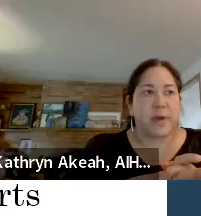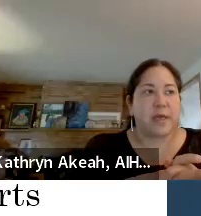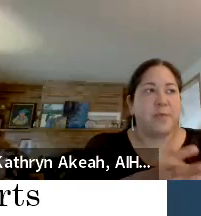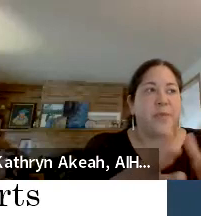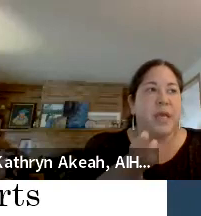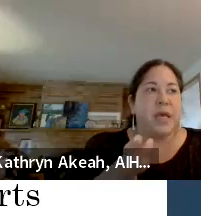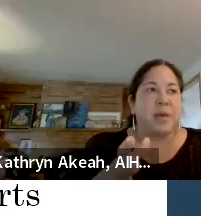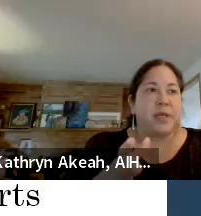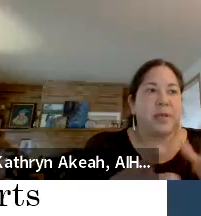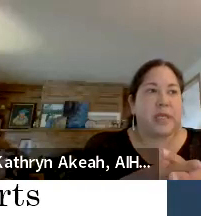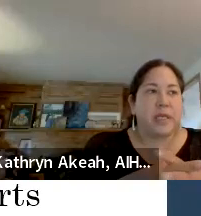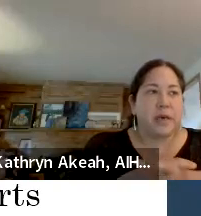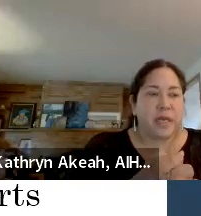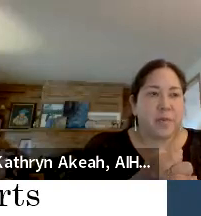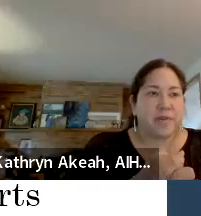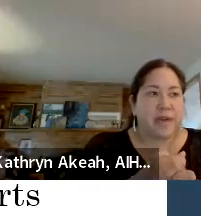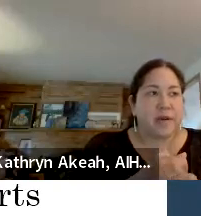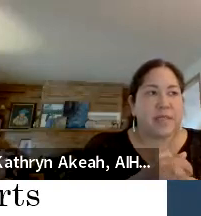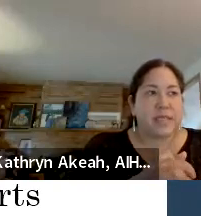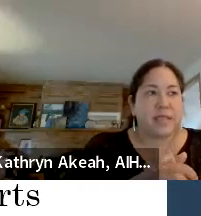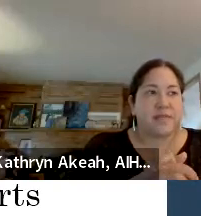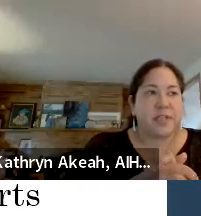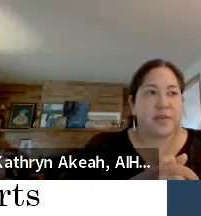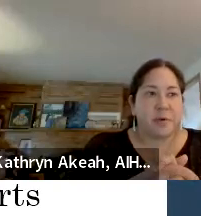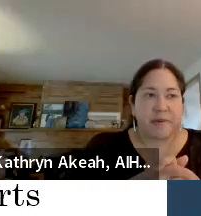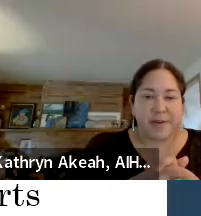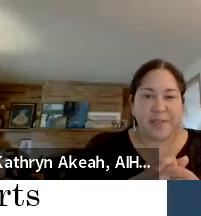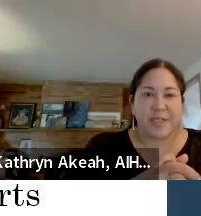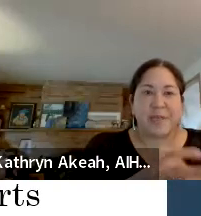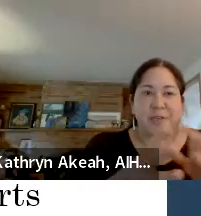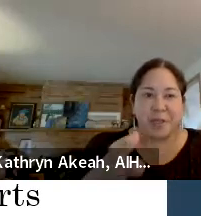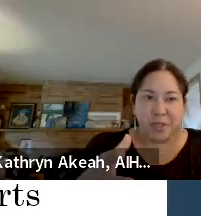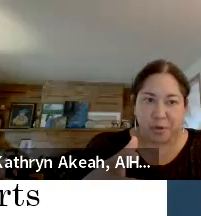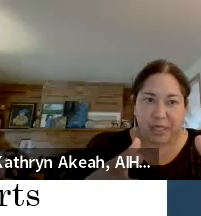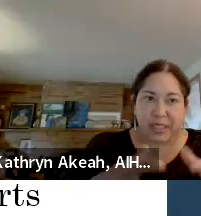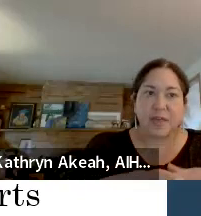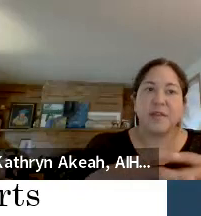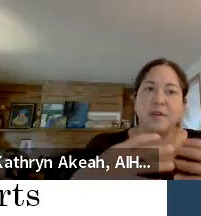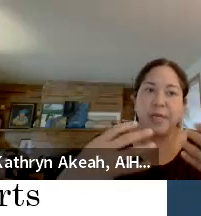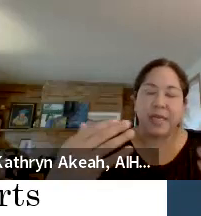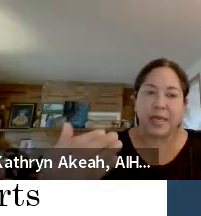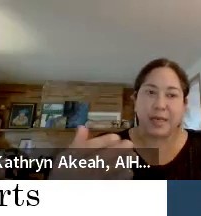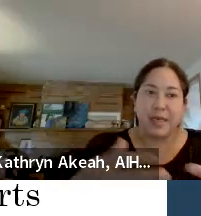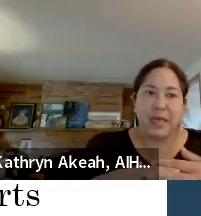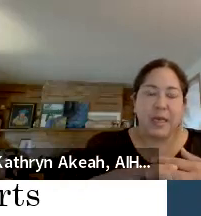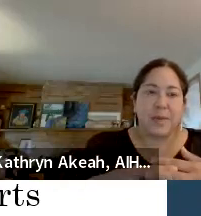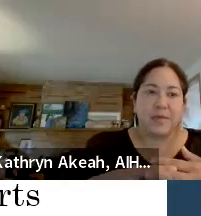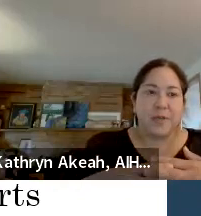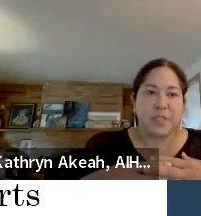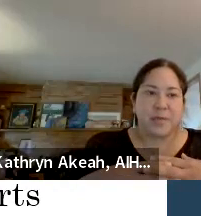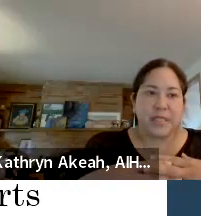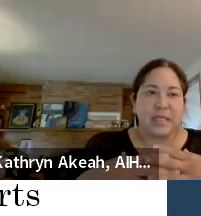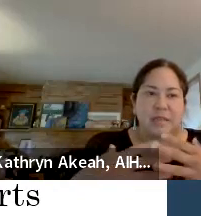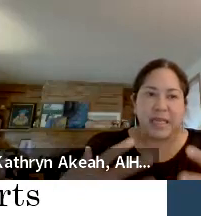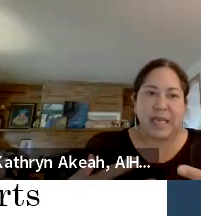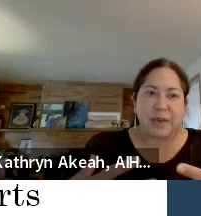process as well, including Indian healthcare providers in the definition of providers, just to make sure that it's really clear that nobody can.